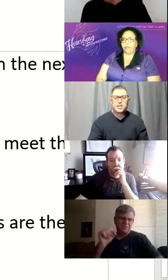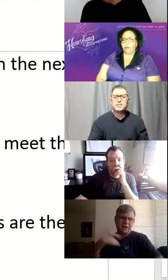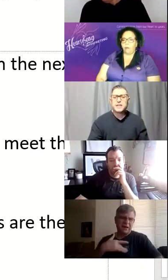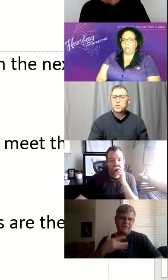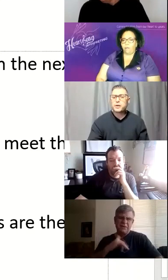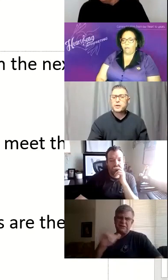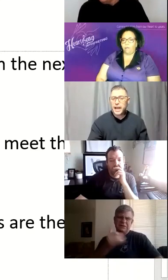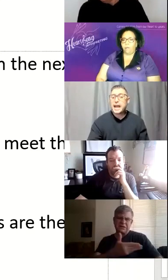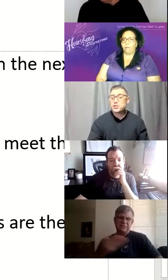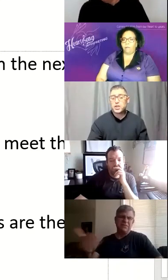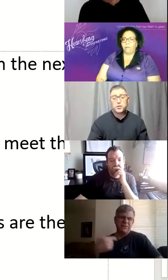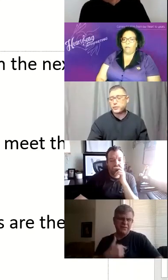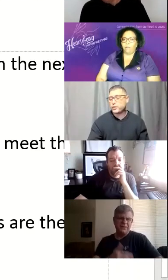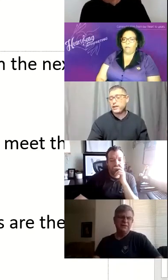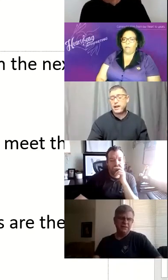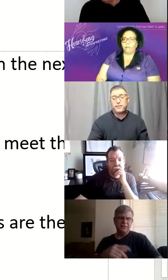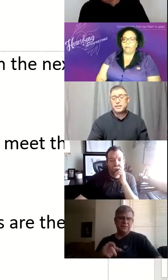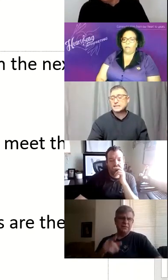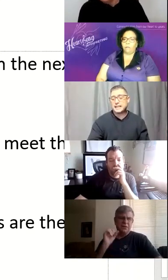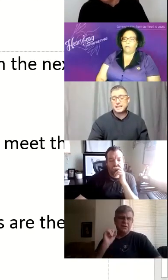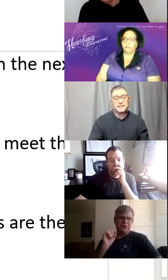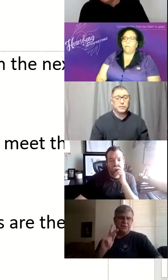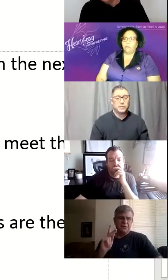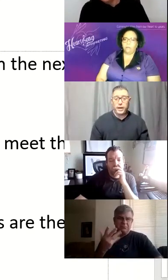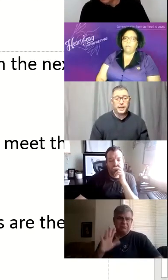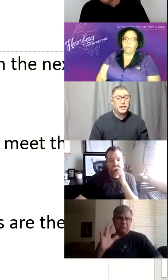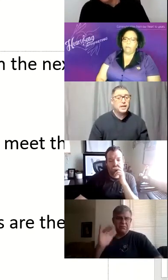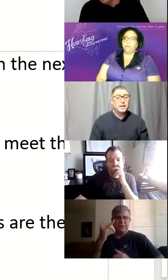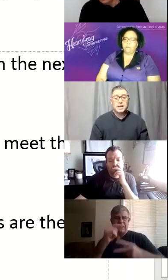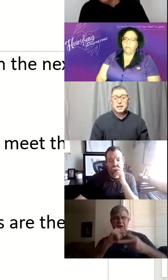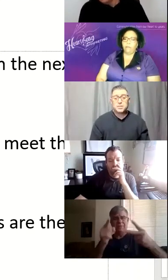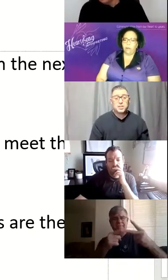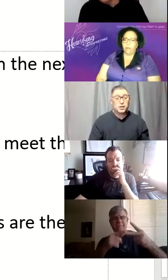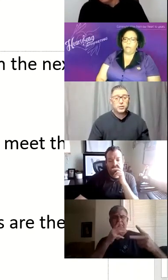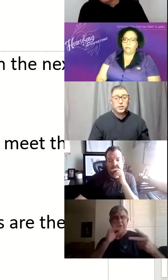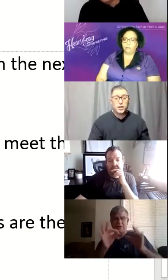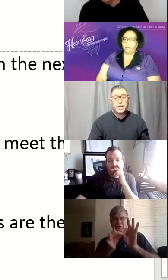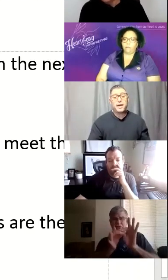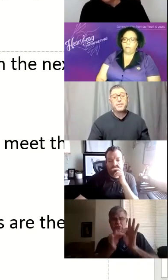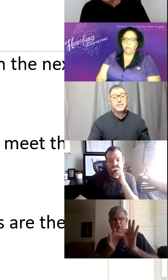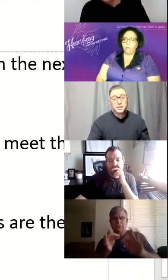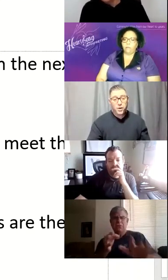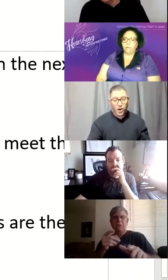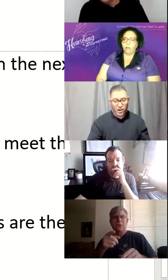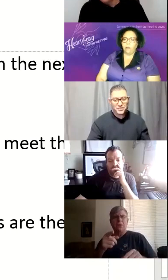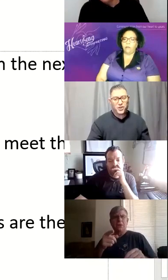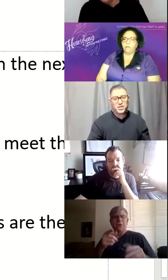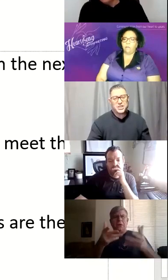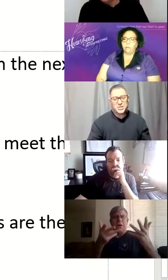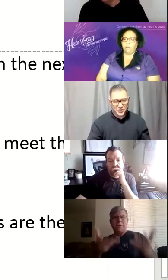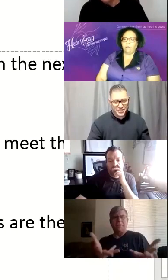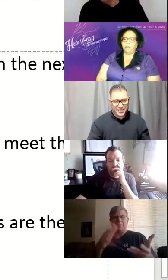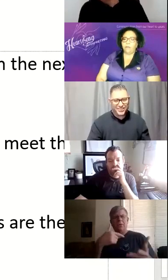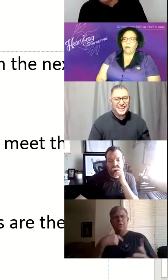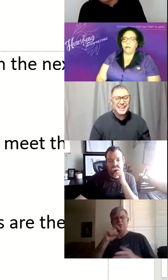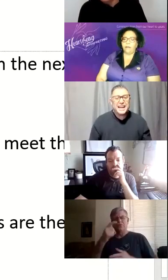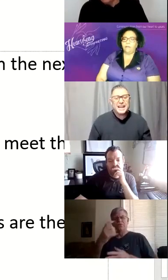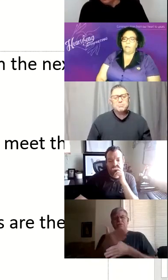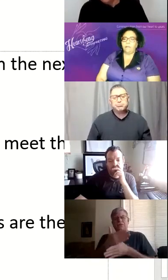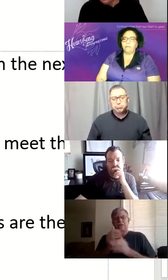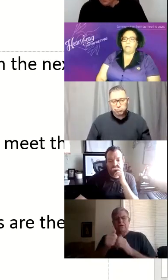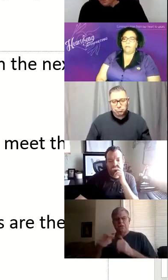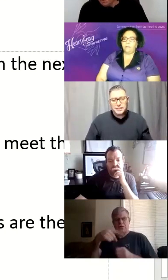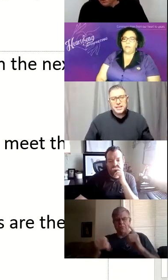that. So I agree with you. I actually agree with you. I feel exactly the same way. So, now the second part, as far as the interpreters go,